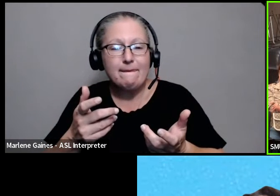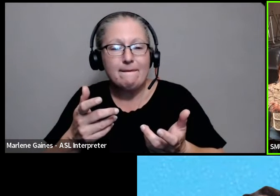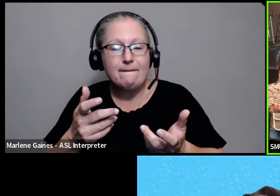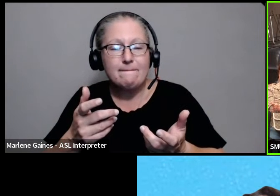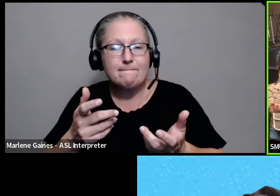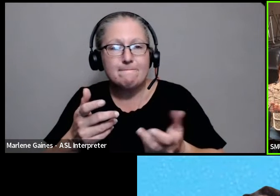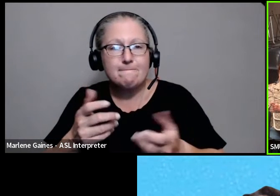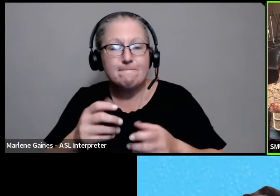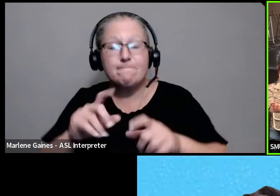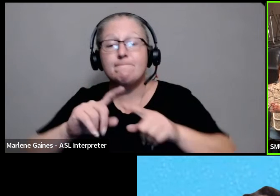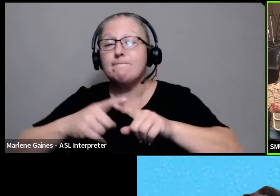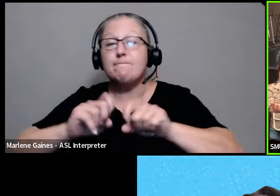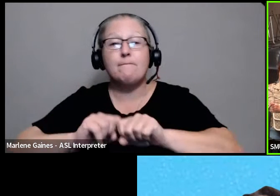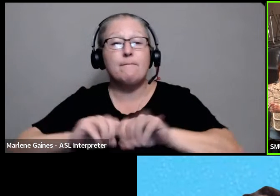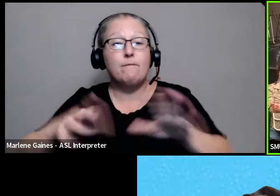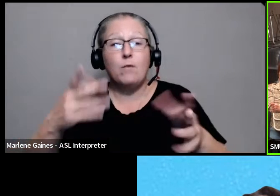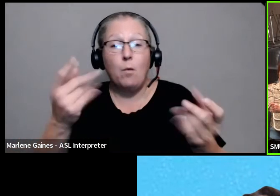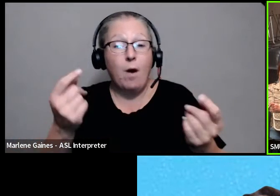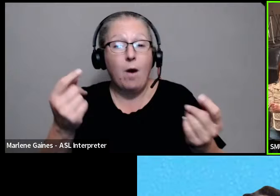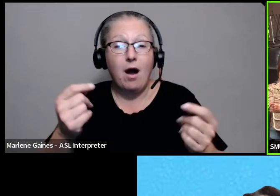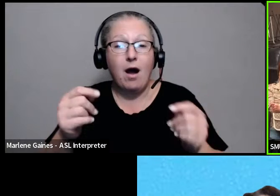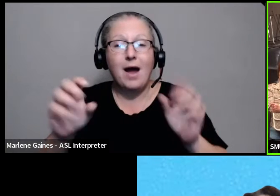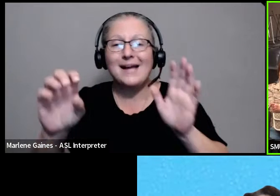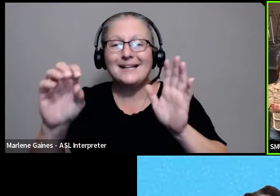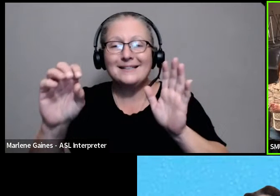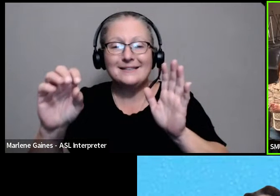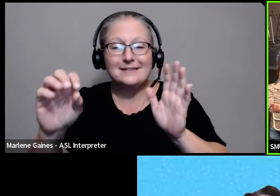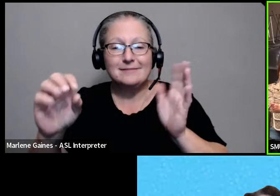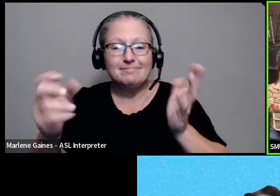outbreak of it was there was absolutely 0 social